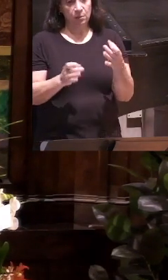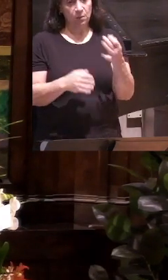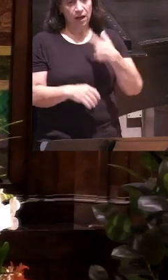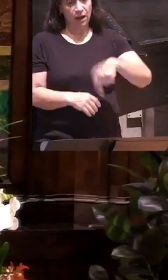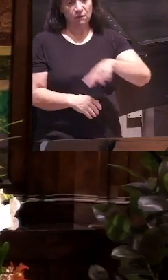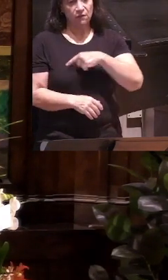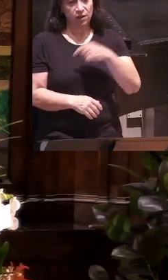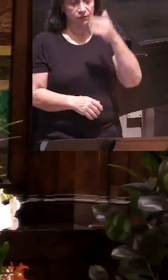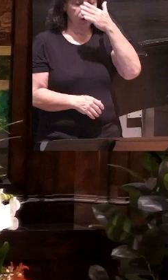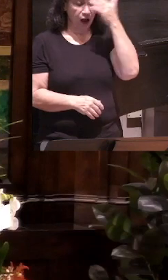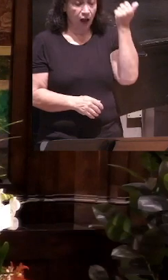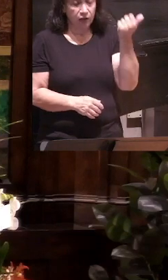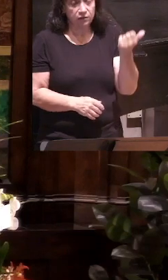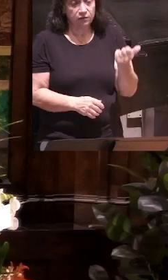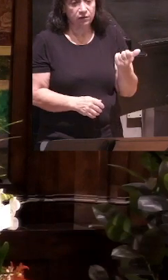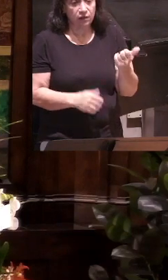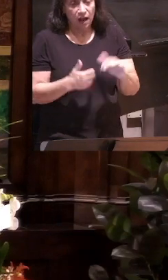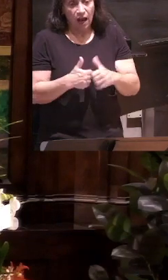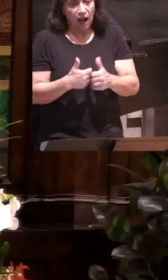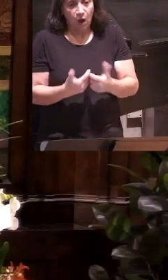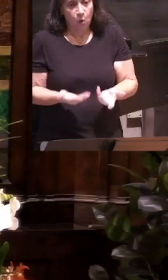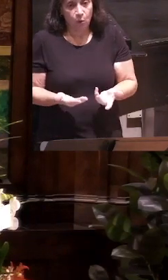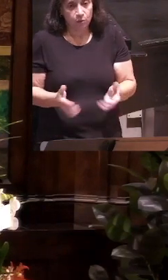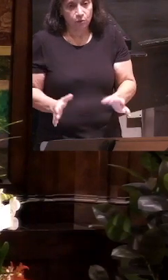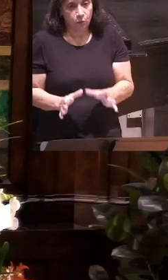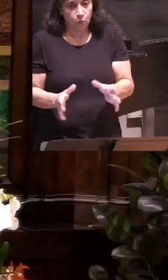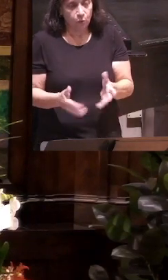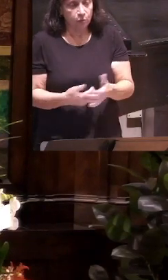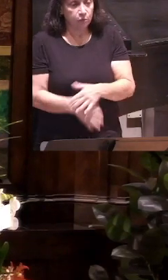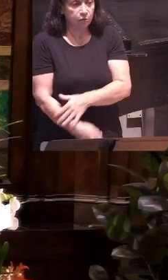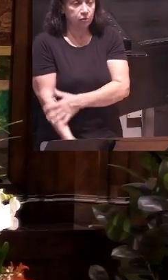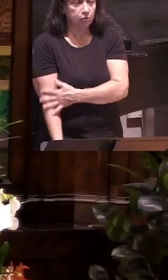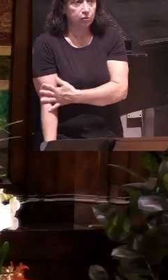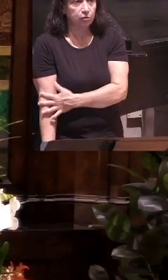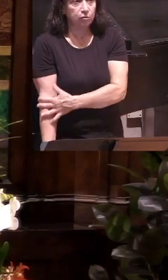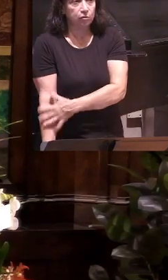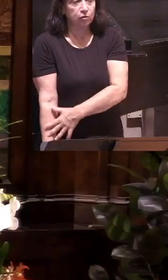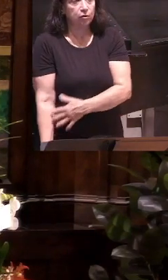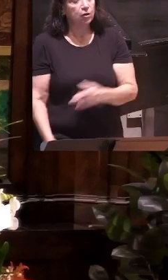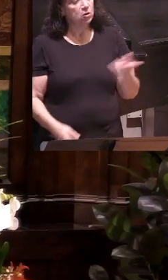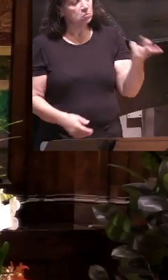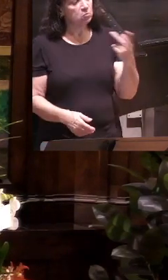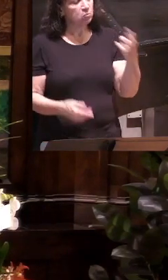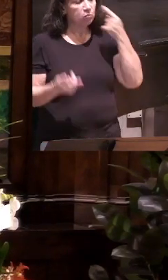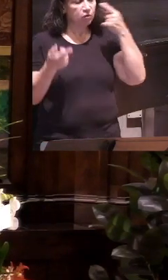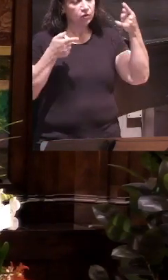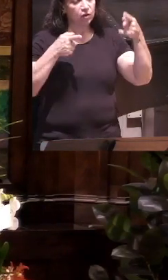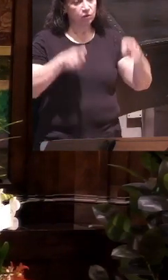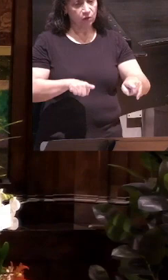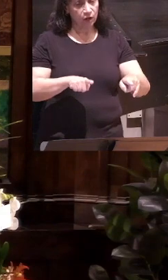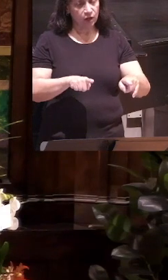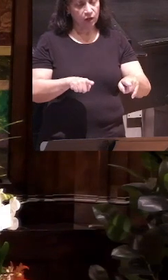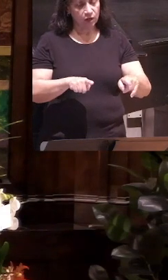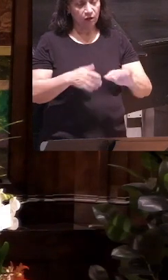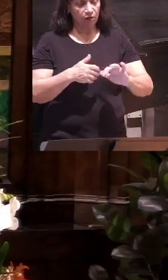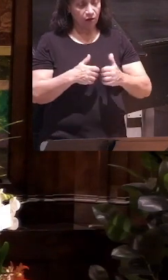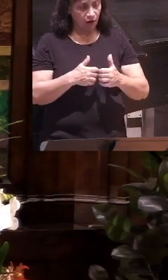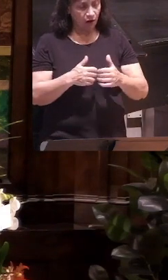us have forgotten how to do. And we both agreed that to do